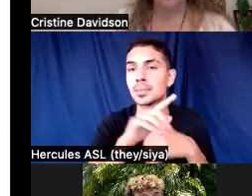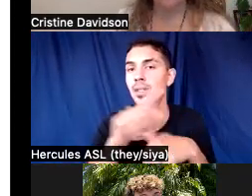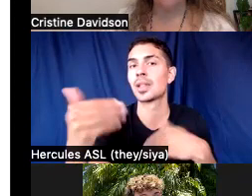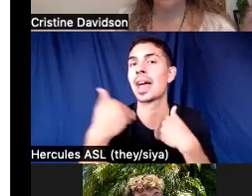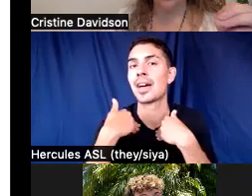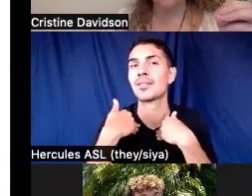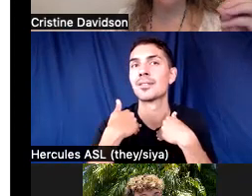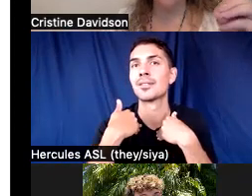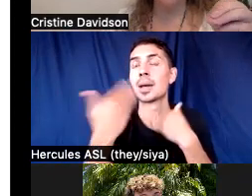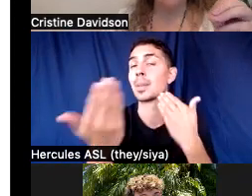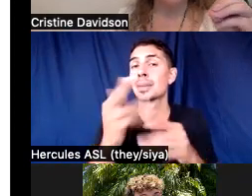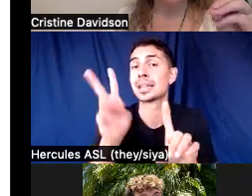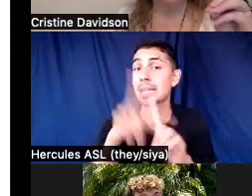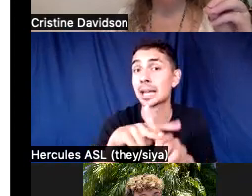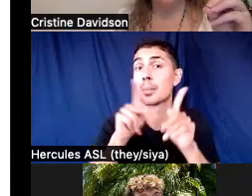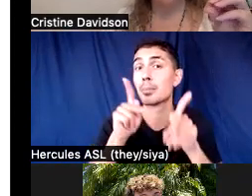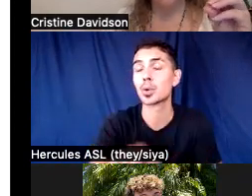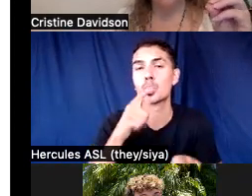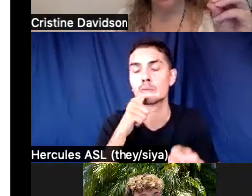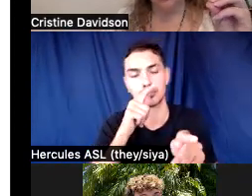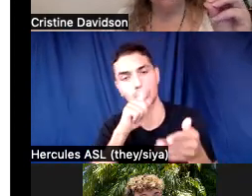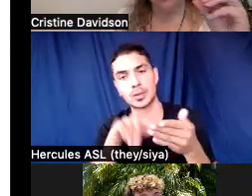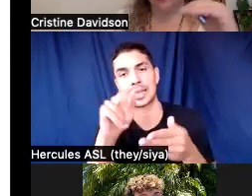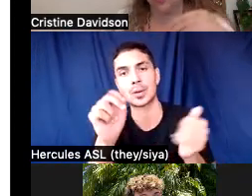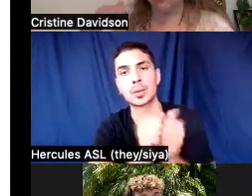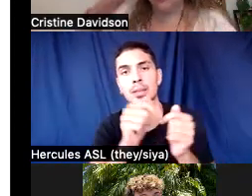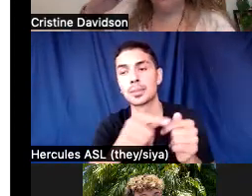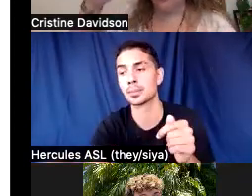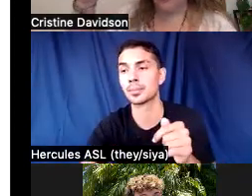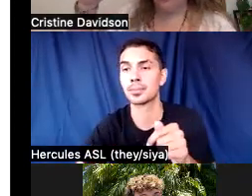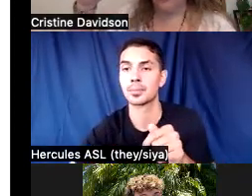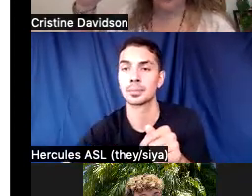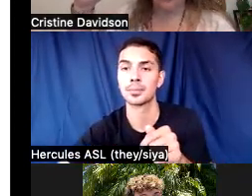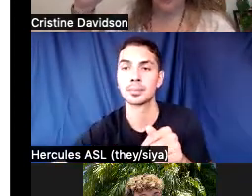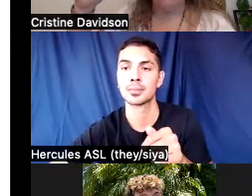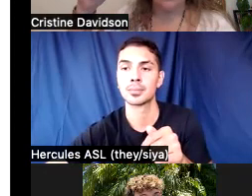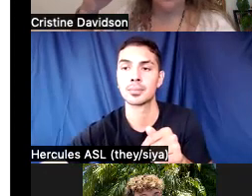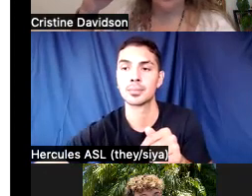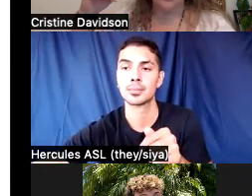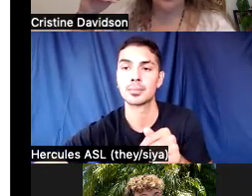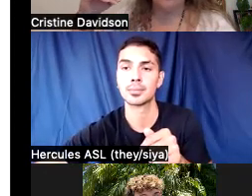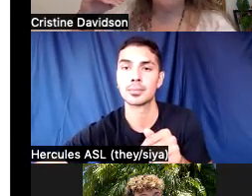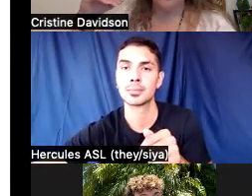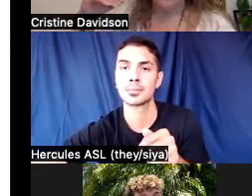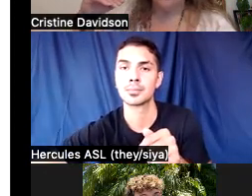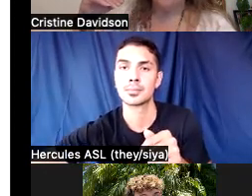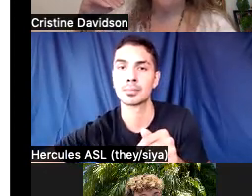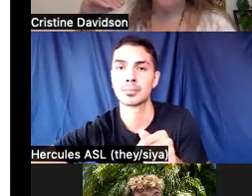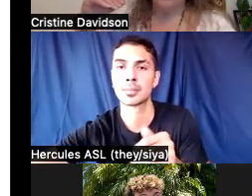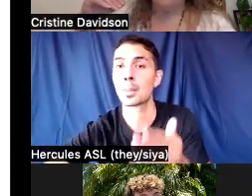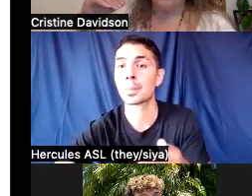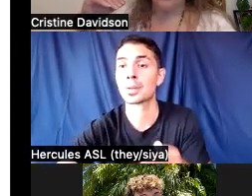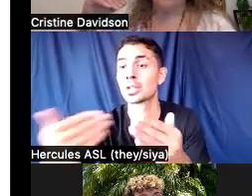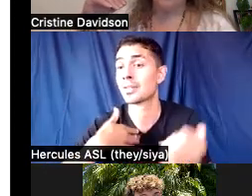a person who checks in with them, especially if they're to a level where they shouldn't have technology.